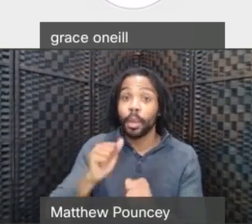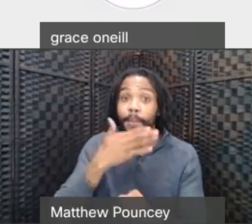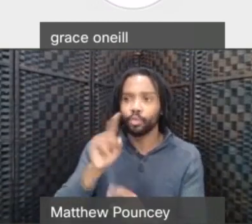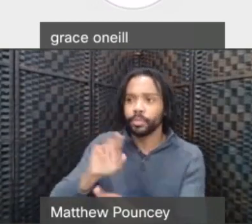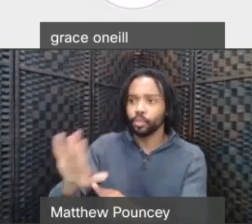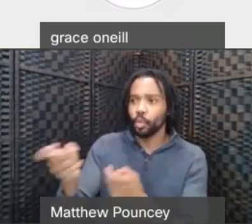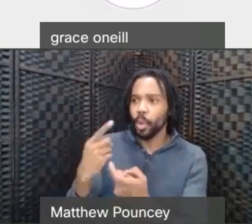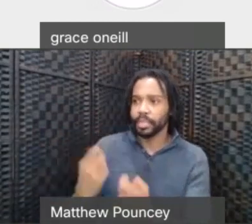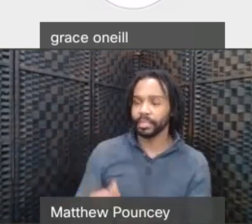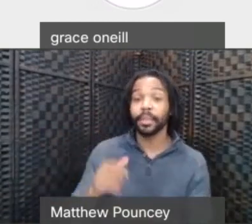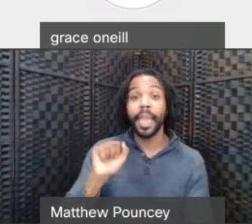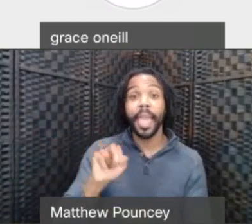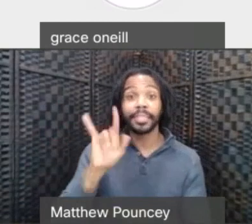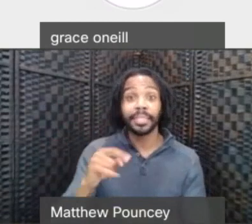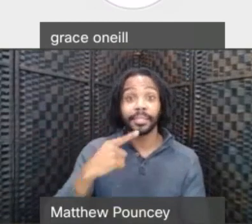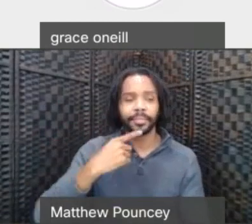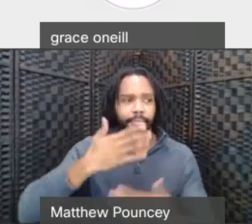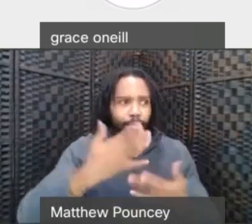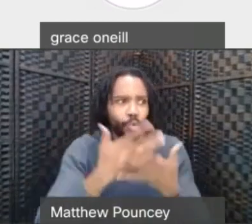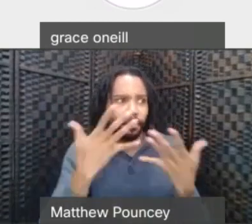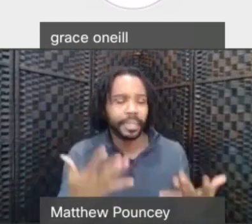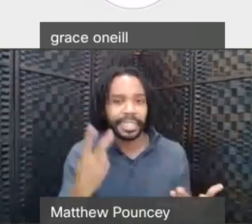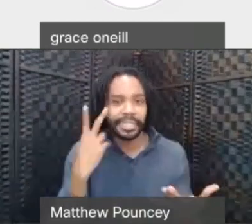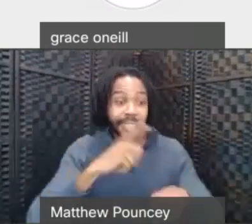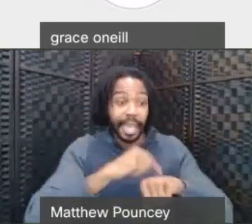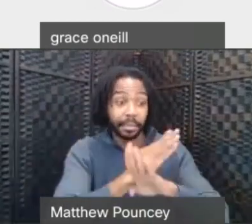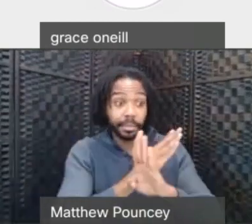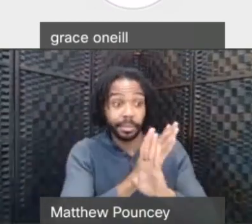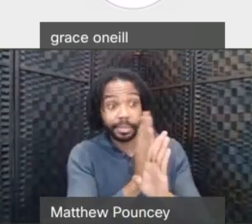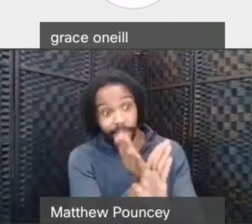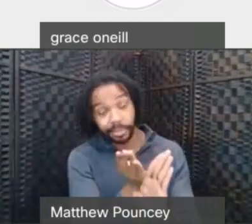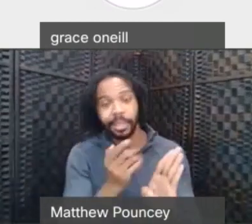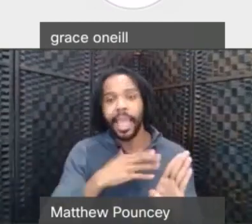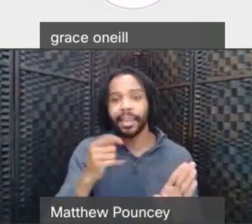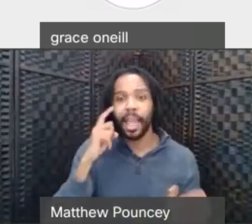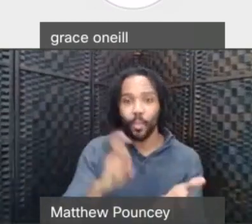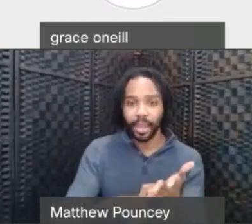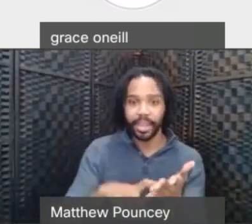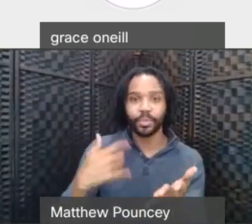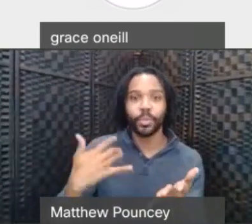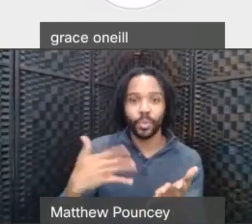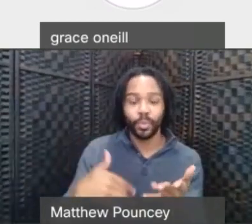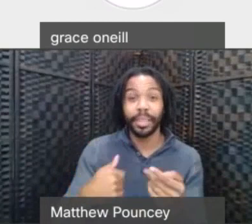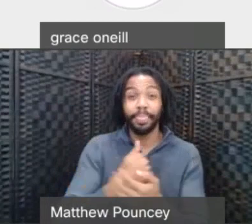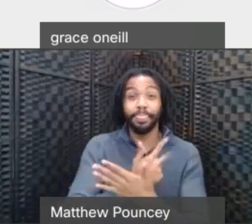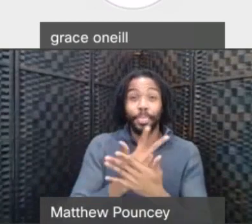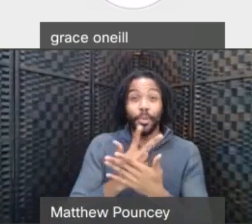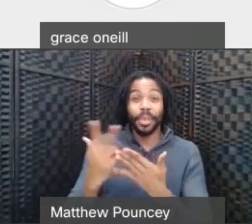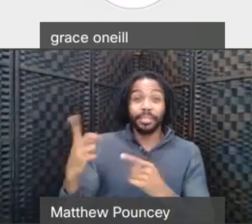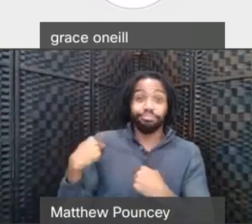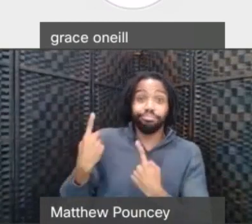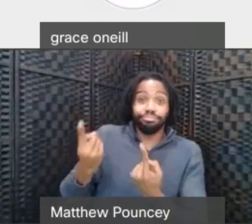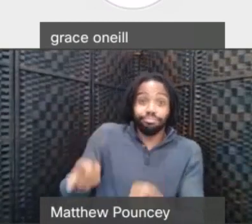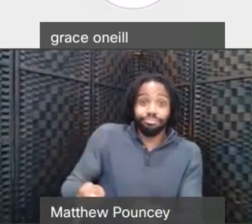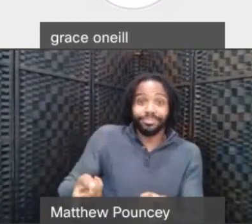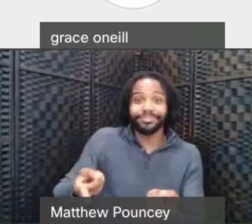have. Okay, thank you very much. And I see we're running over. So, and I recognize it's been 3 weeks since we talked,